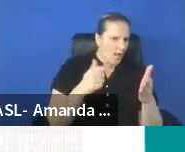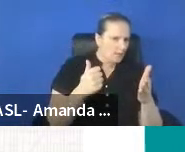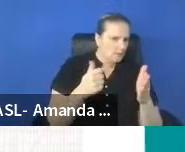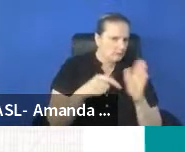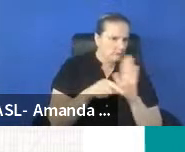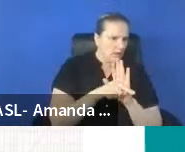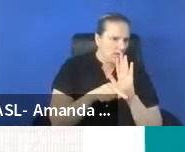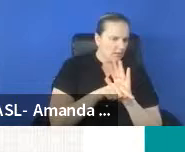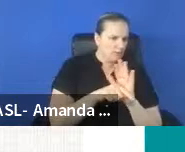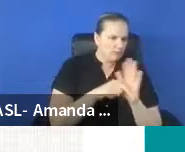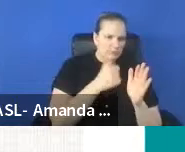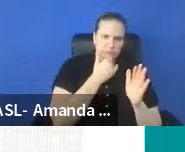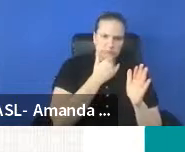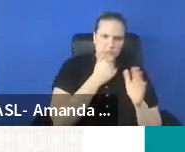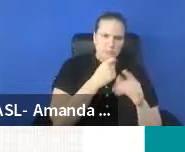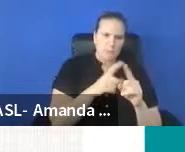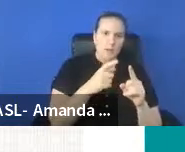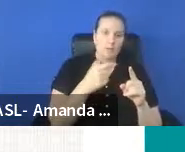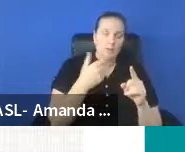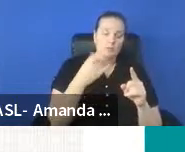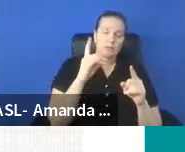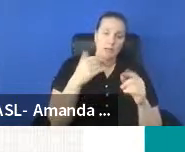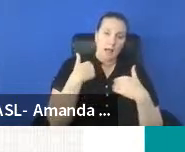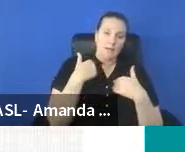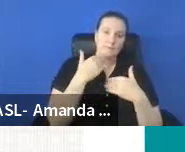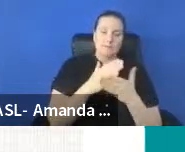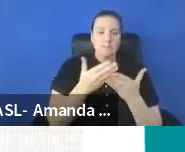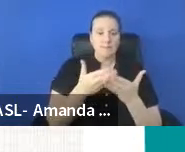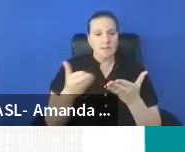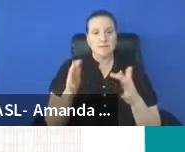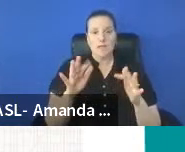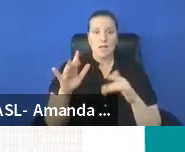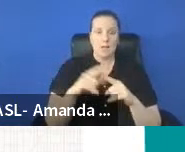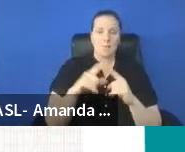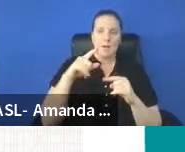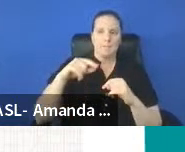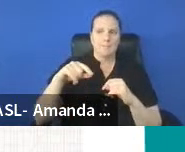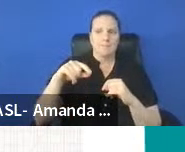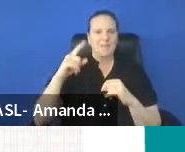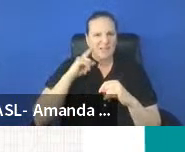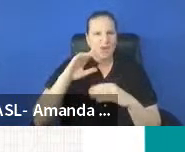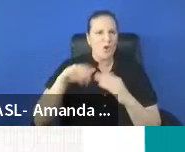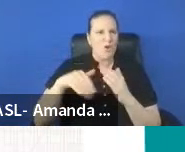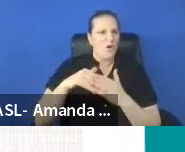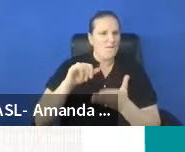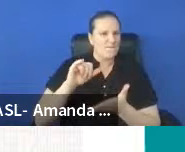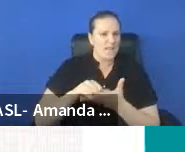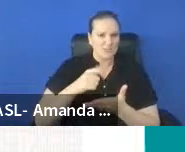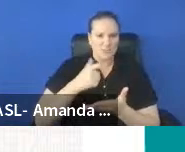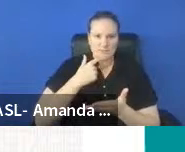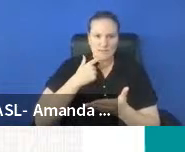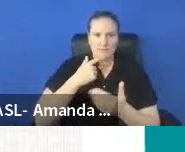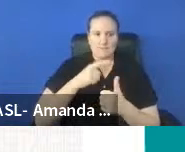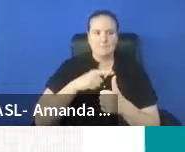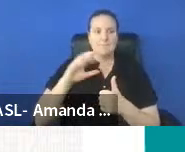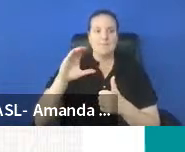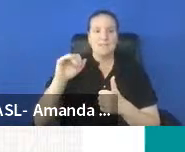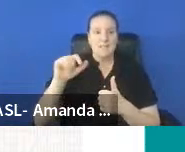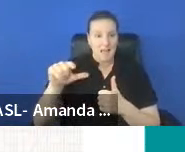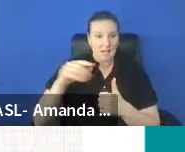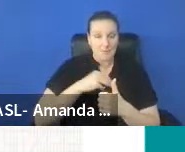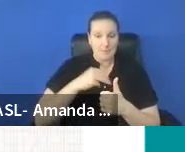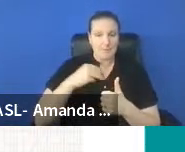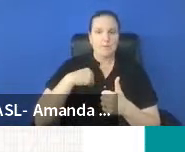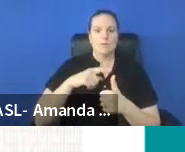go wrong, even though you had some mitigating things. So, and I think by having all that to say, I think by having not only CAG members